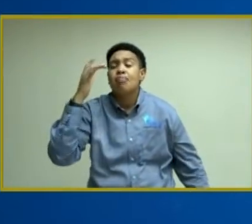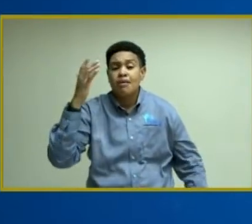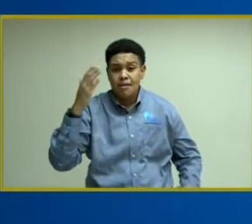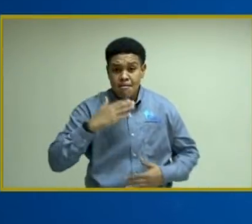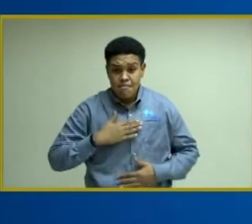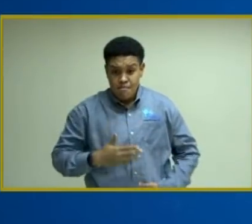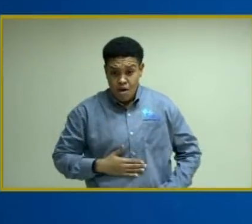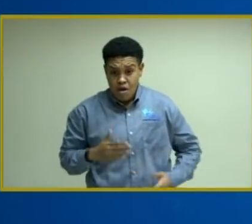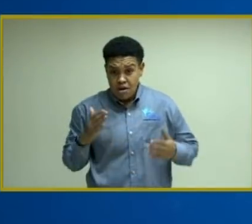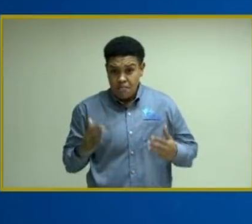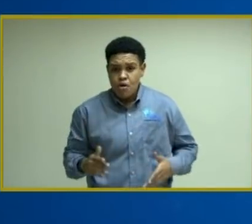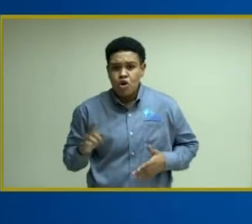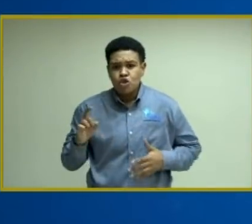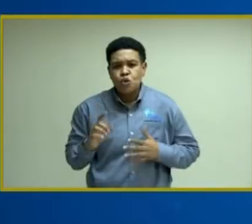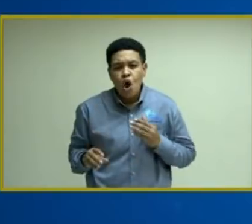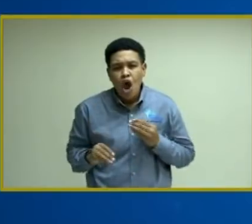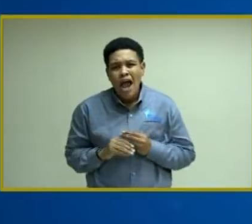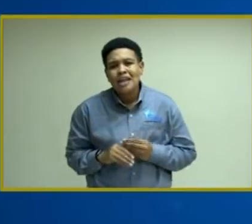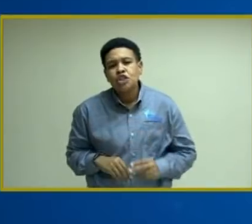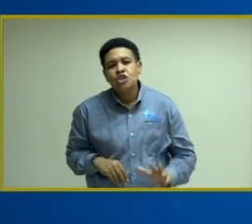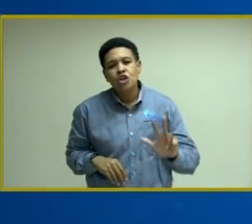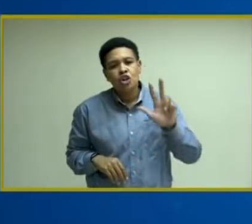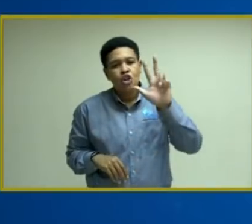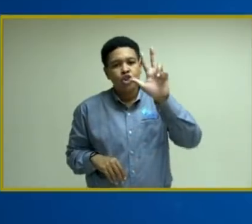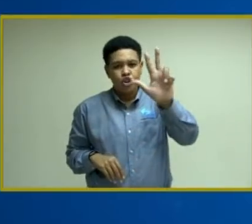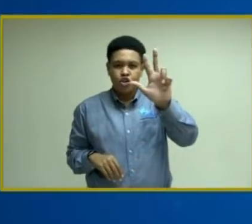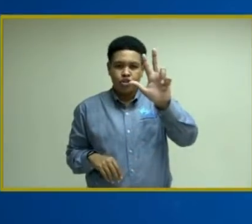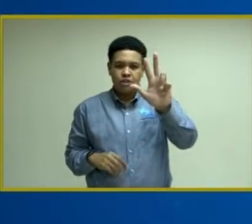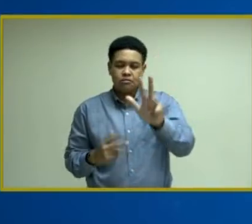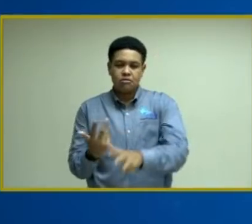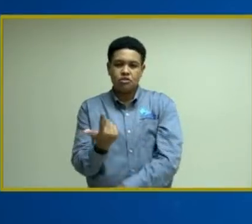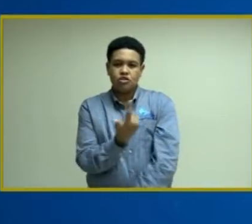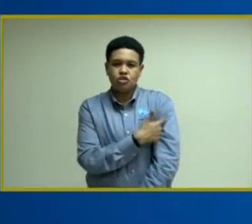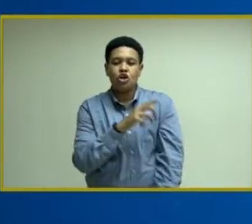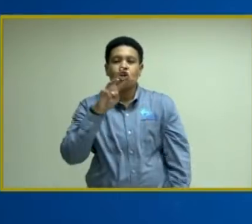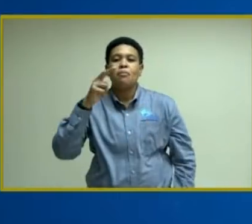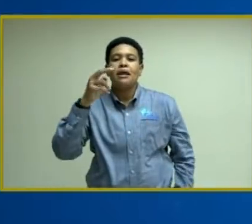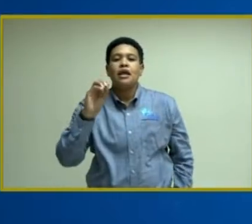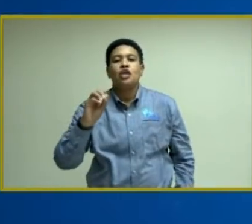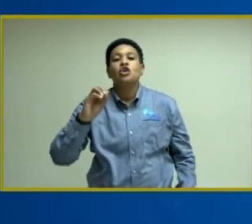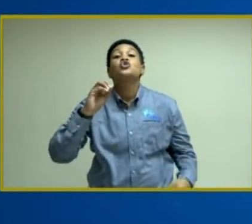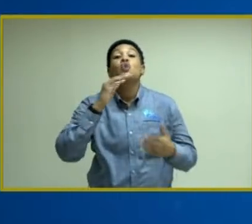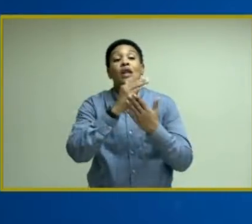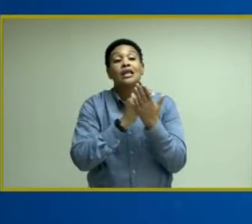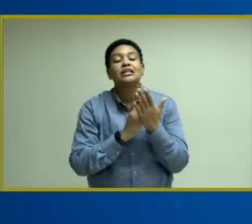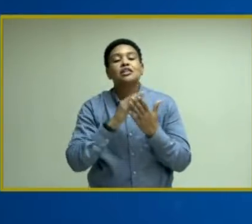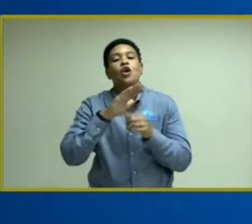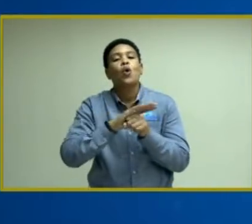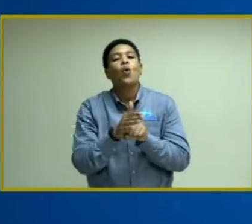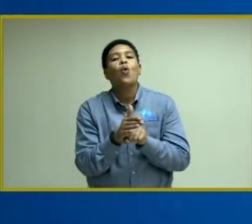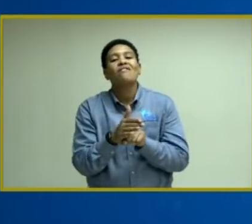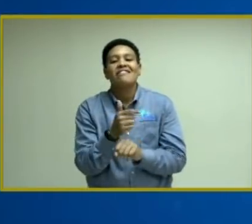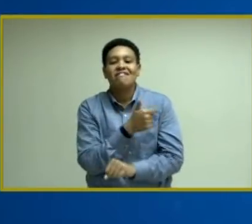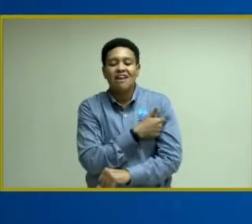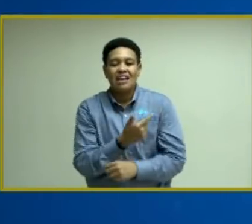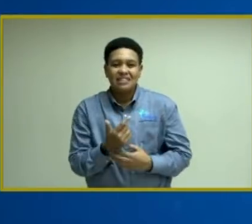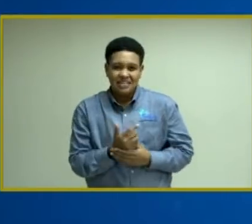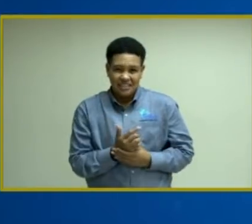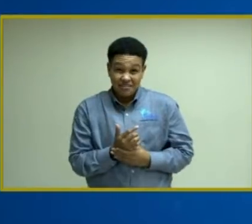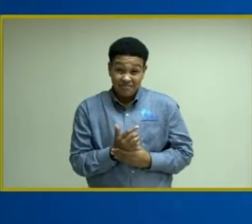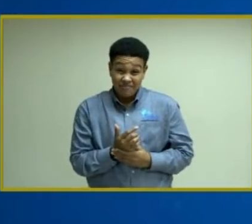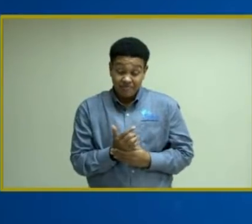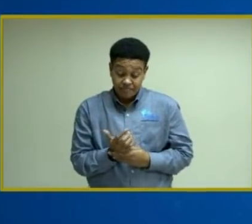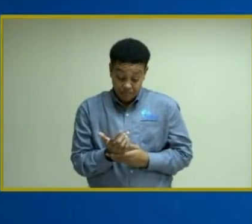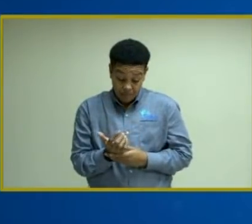an additional dose of WHO emergency use listing COVID-19 vaccines as part